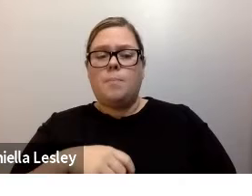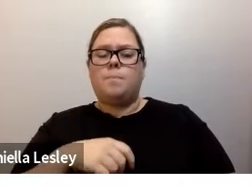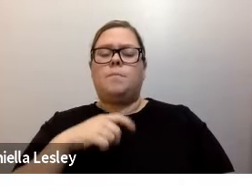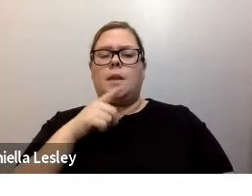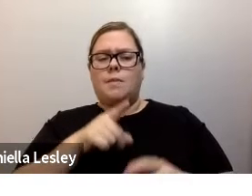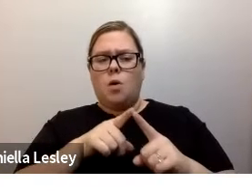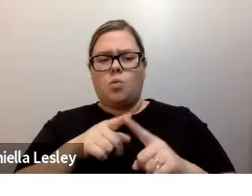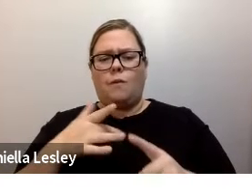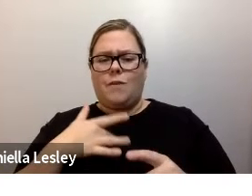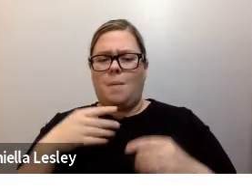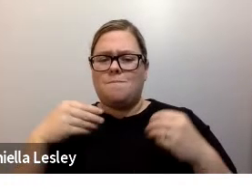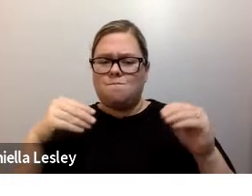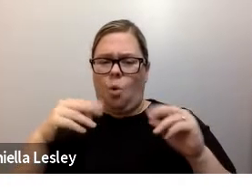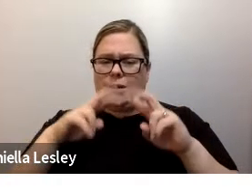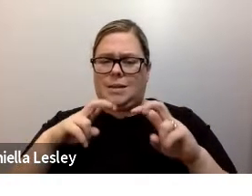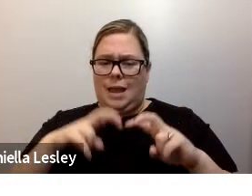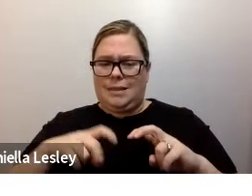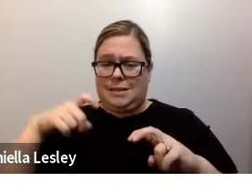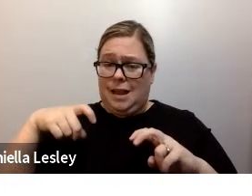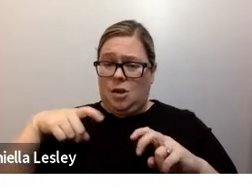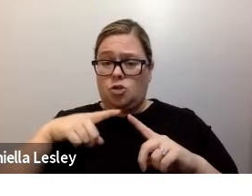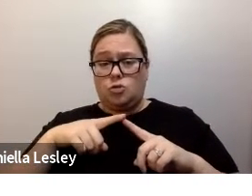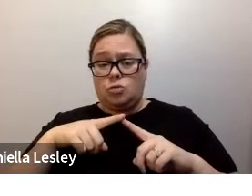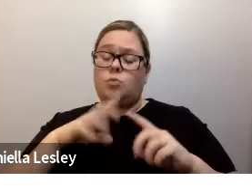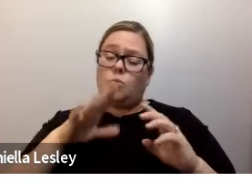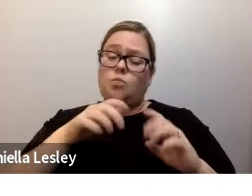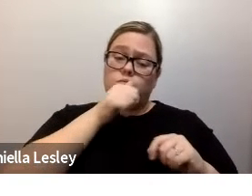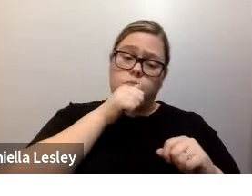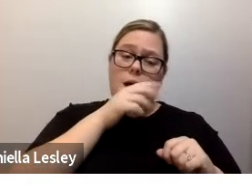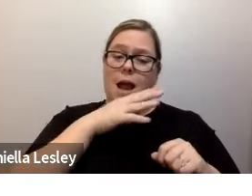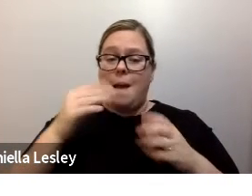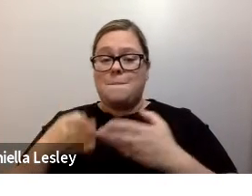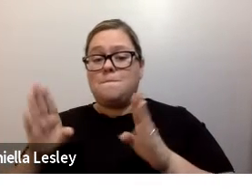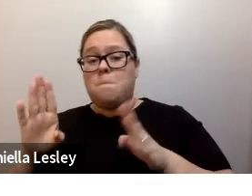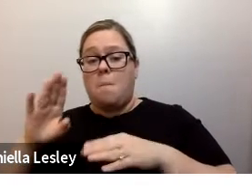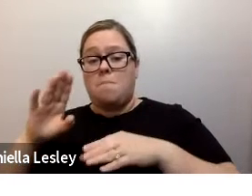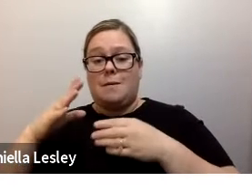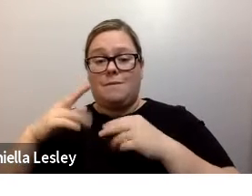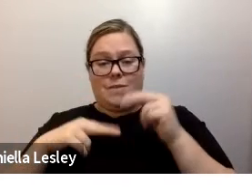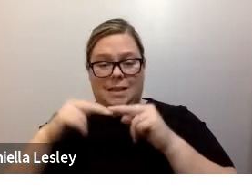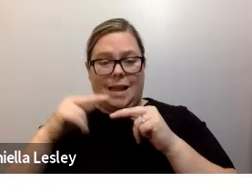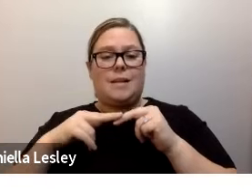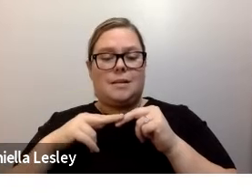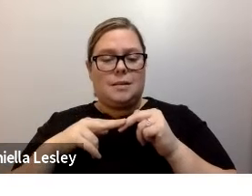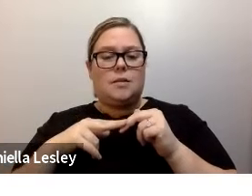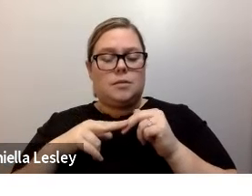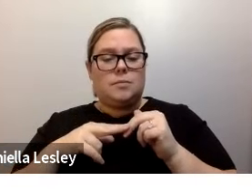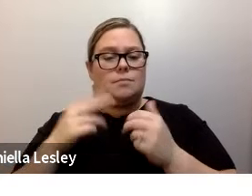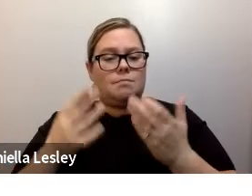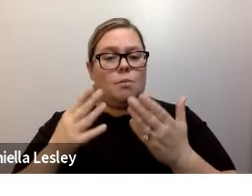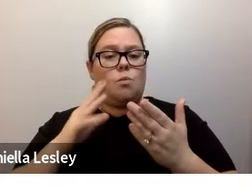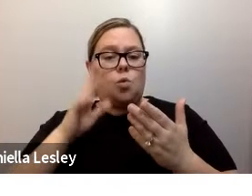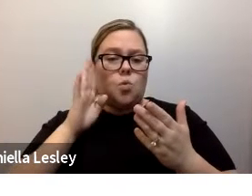was necessary to determine, you know, private as well as public facilities that might want to carry